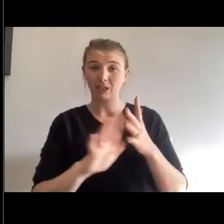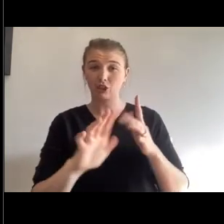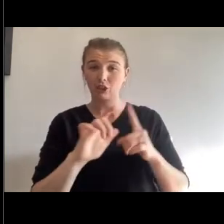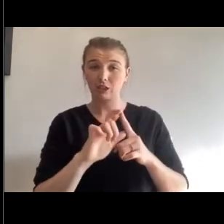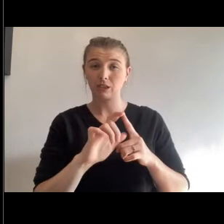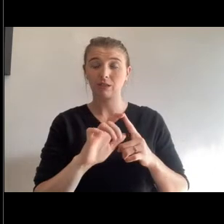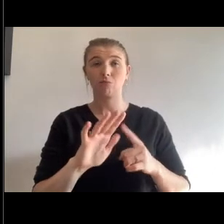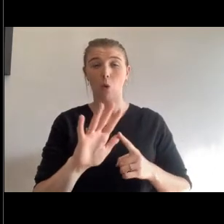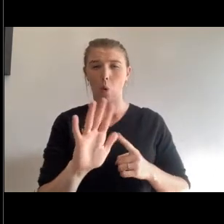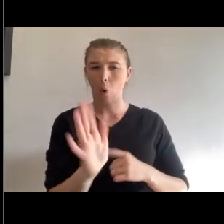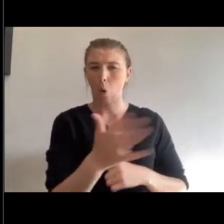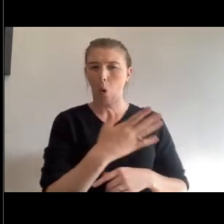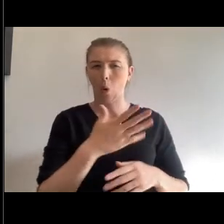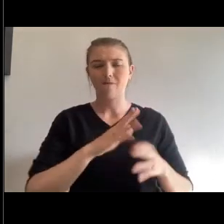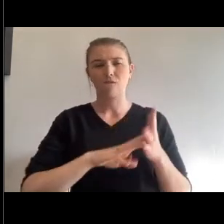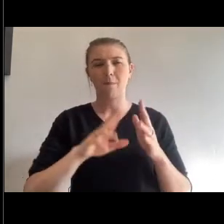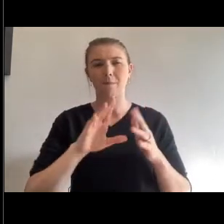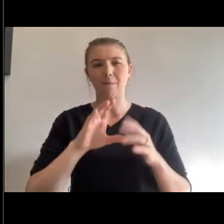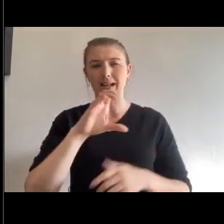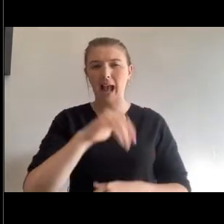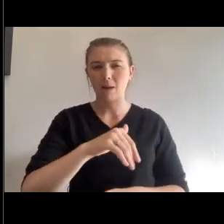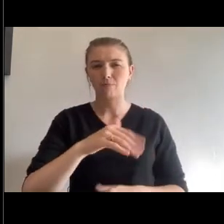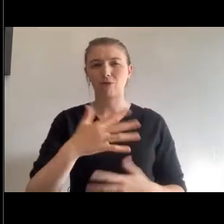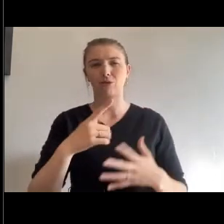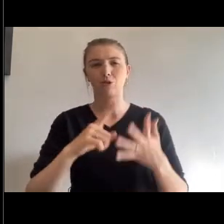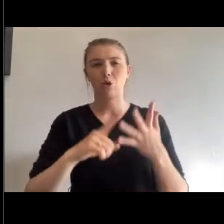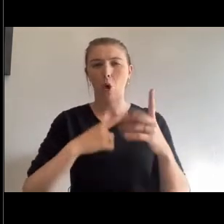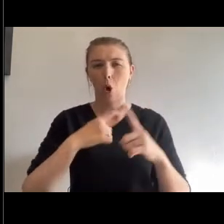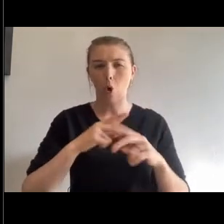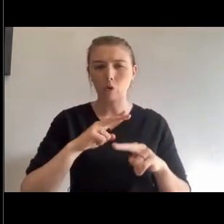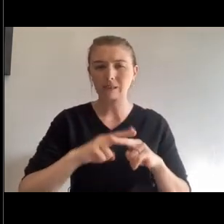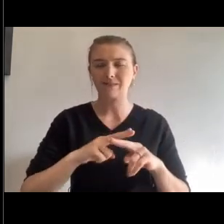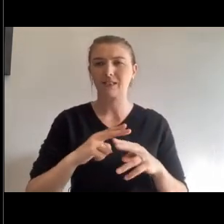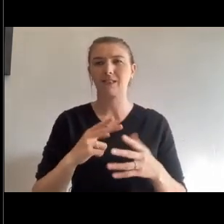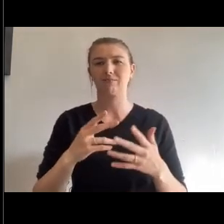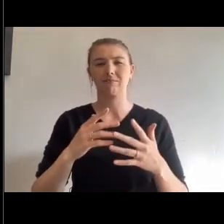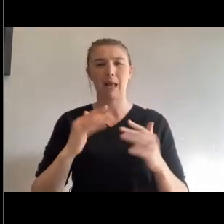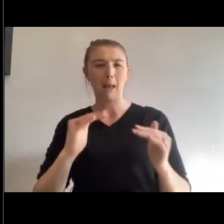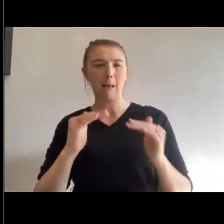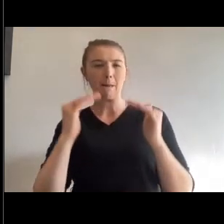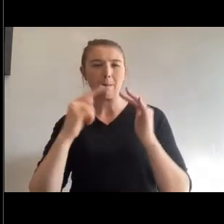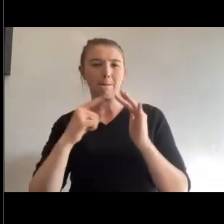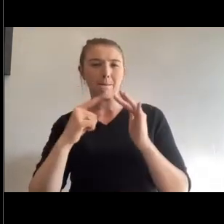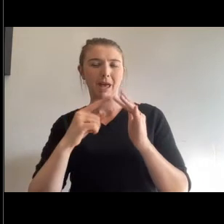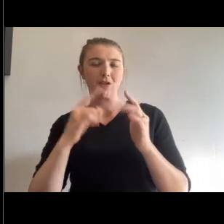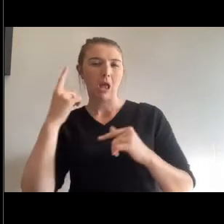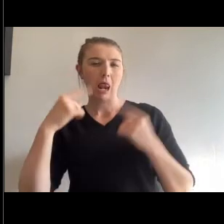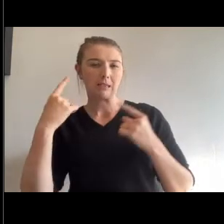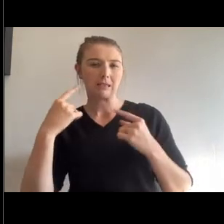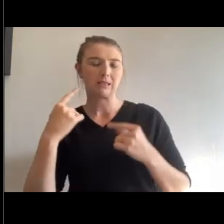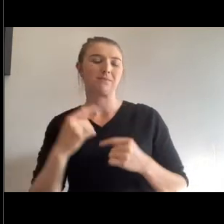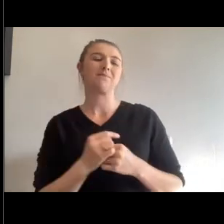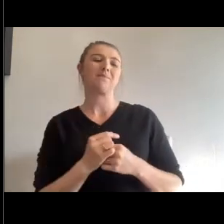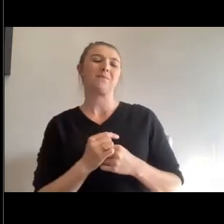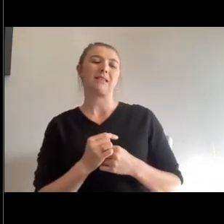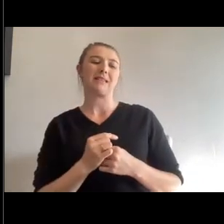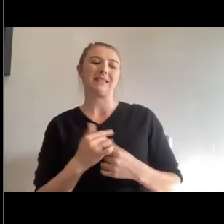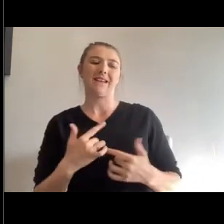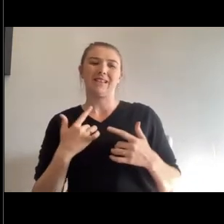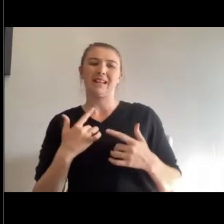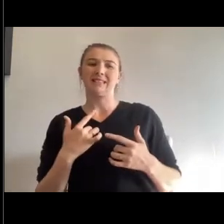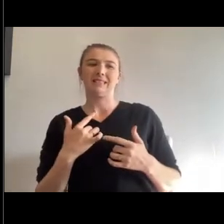Oxford, Cambridge, Imperial, and I actually felt not part of that team. And I actually wasn't